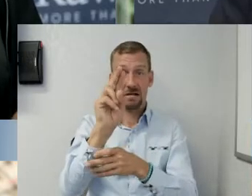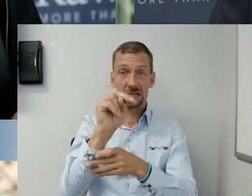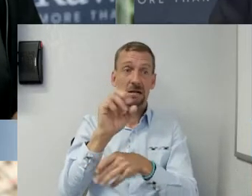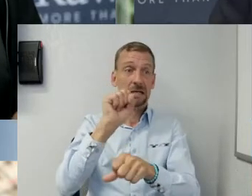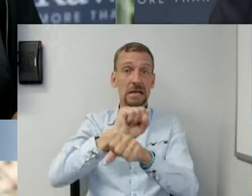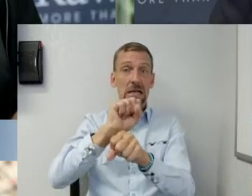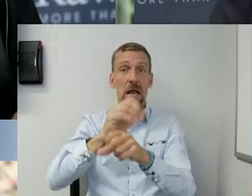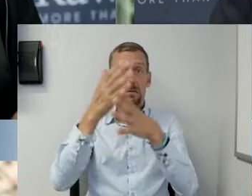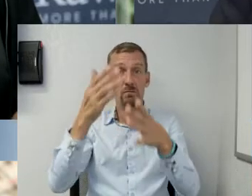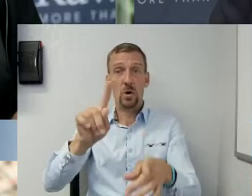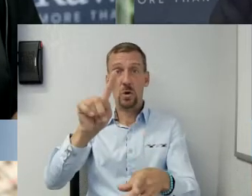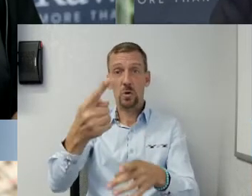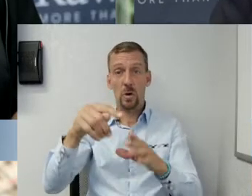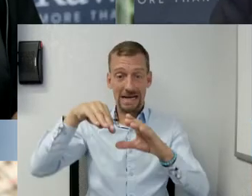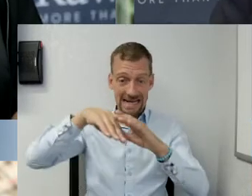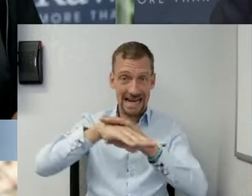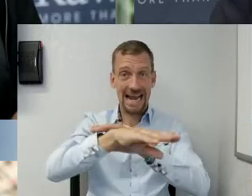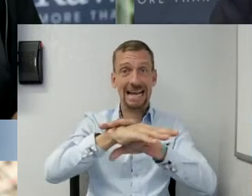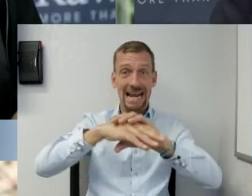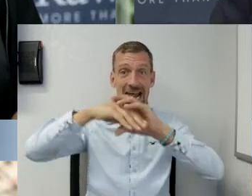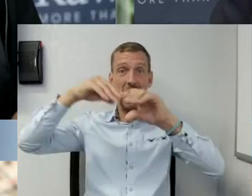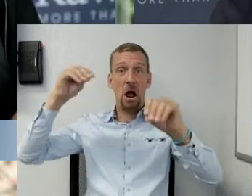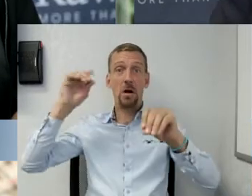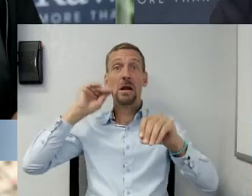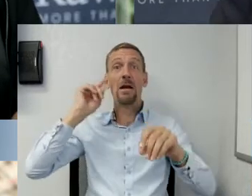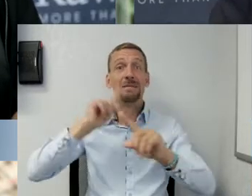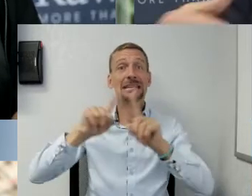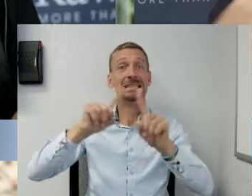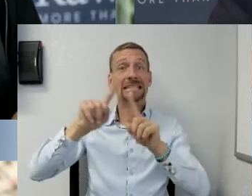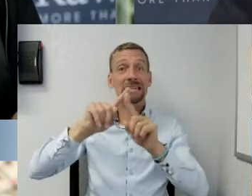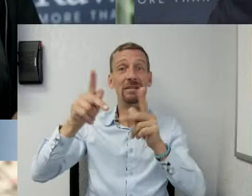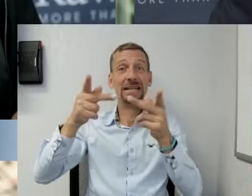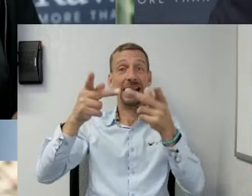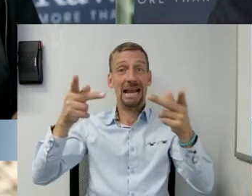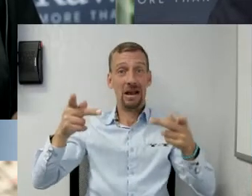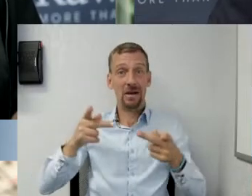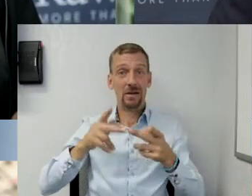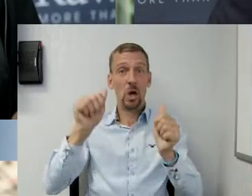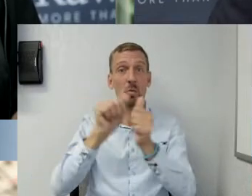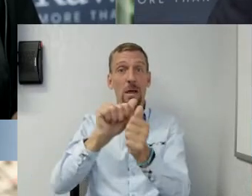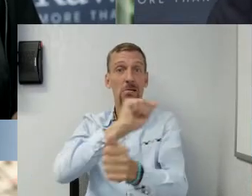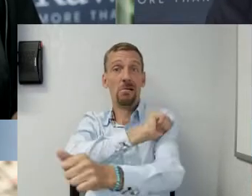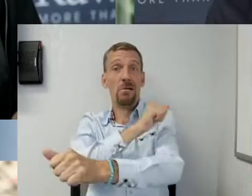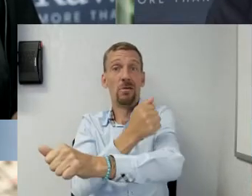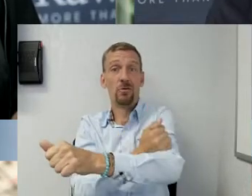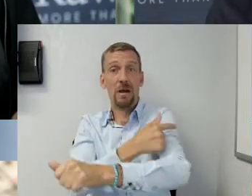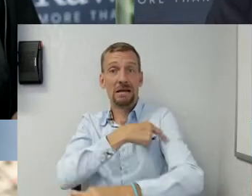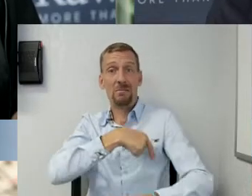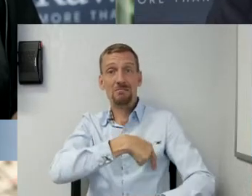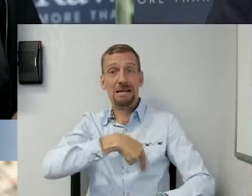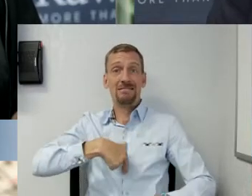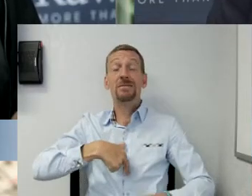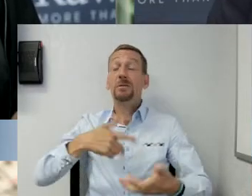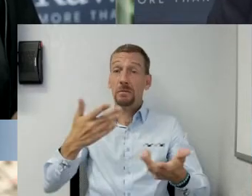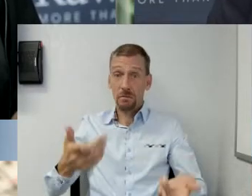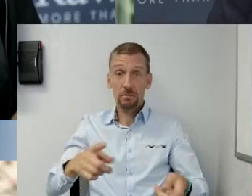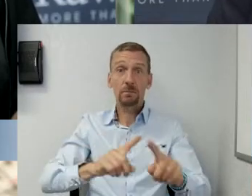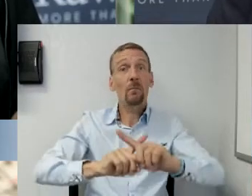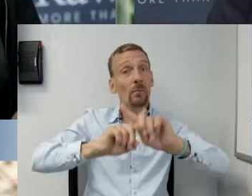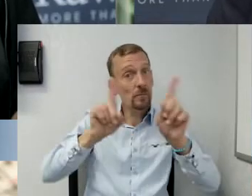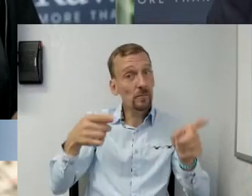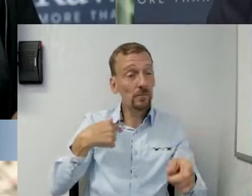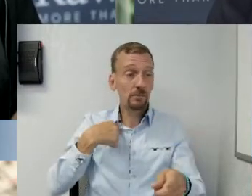to come in through designated entrances and can only enter in with an authorized badge. But yeah, I guess